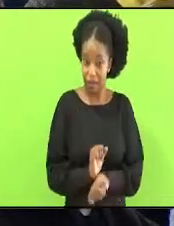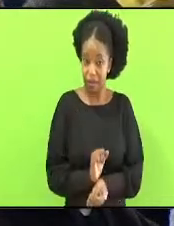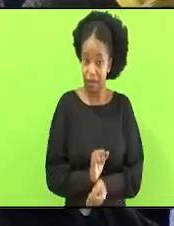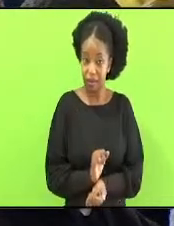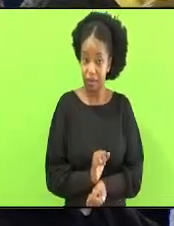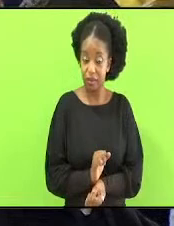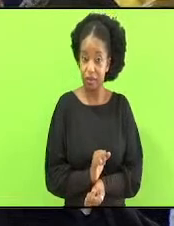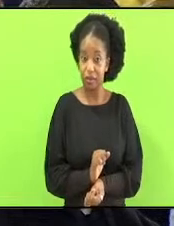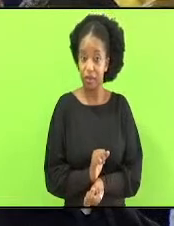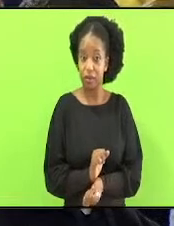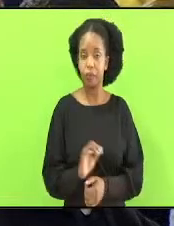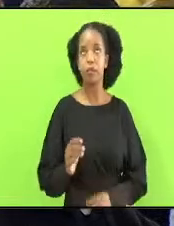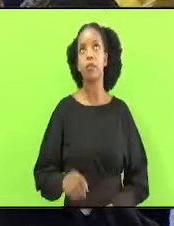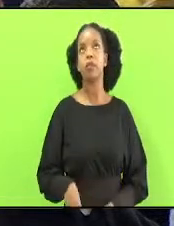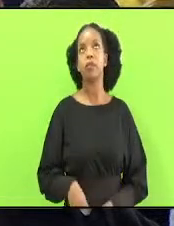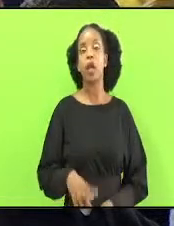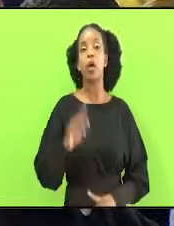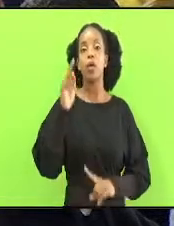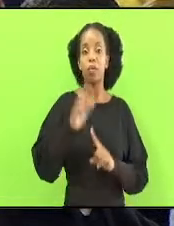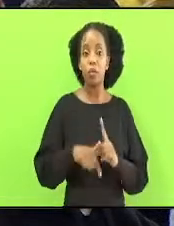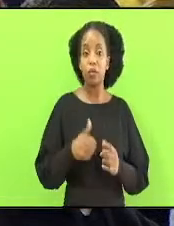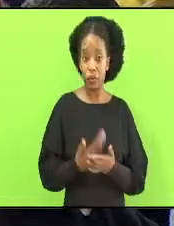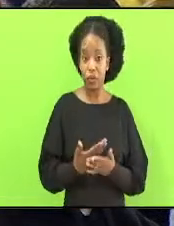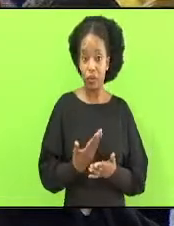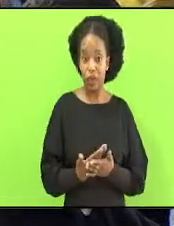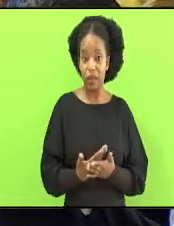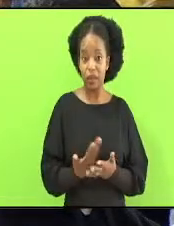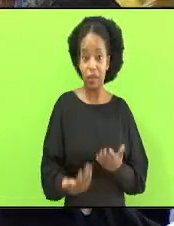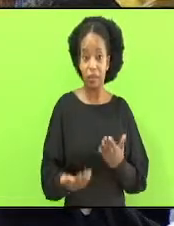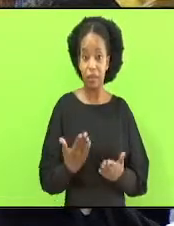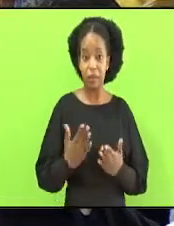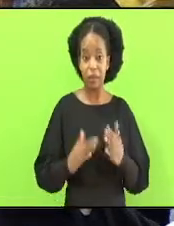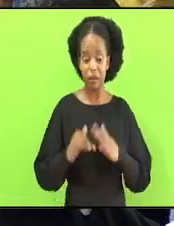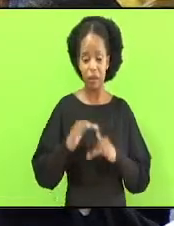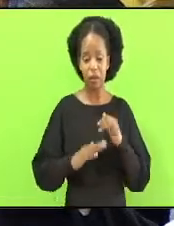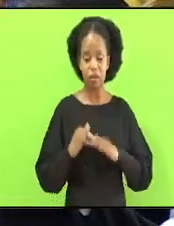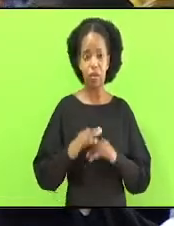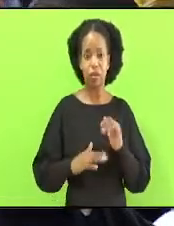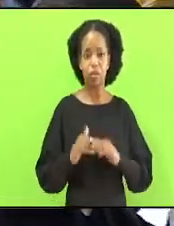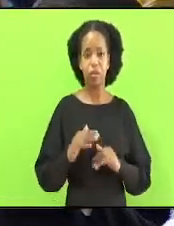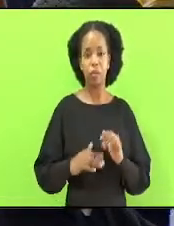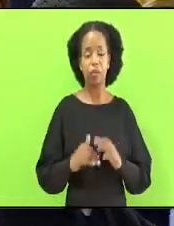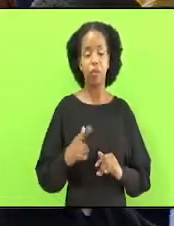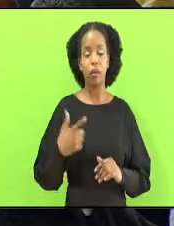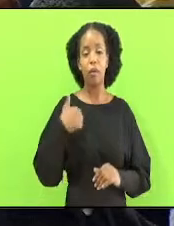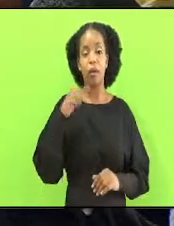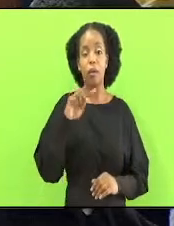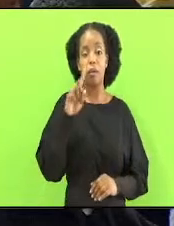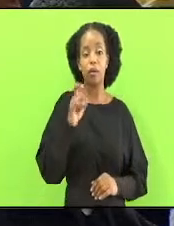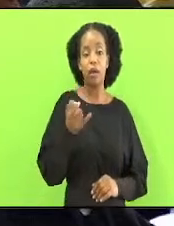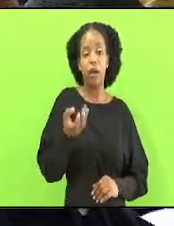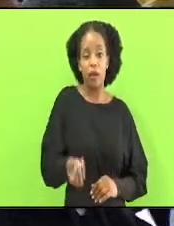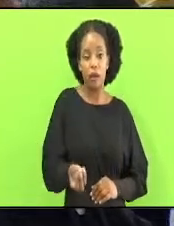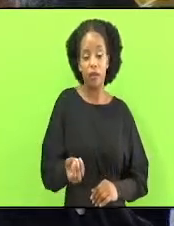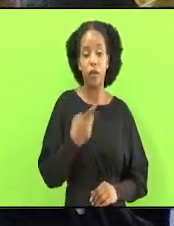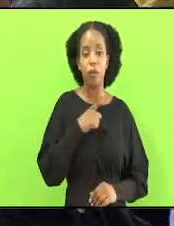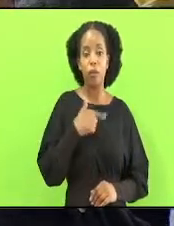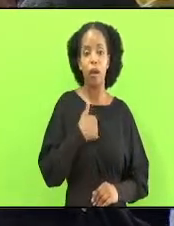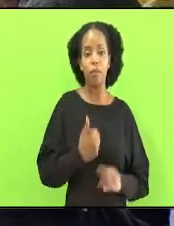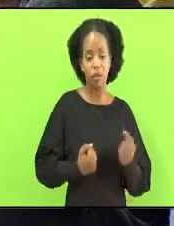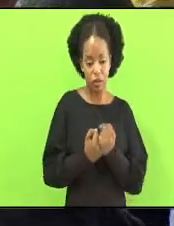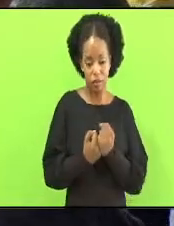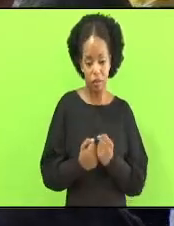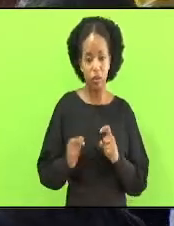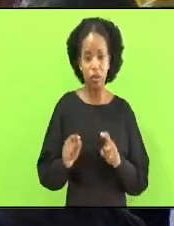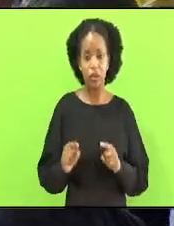tshwarelwa go poluta loapi na ke potso e ke nang le yone. So the question then which I have as I'm supporting the